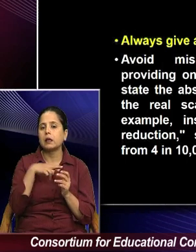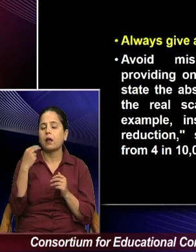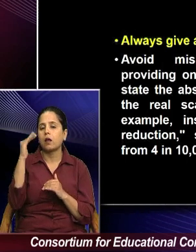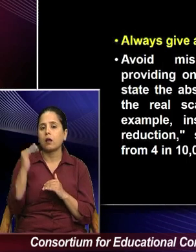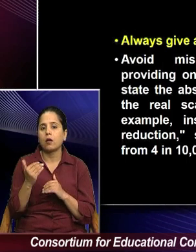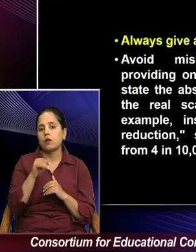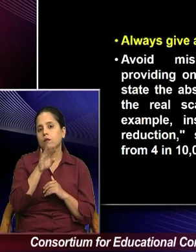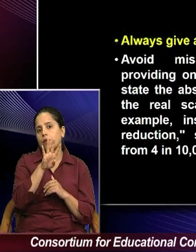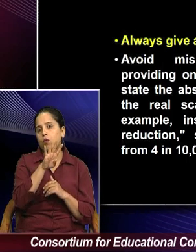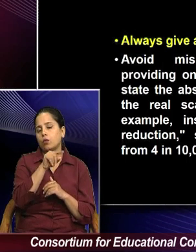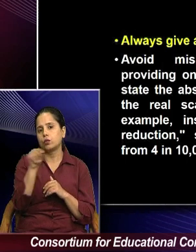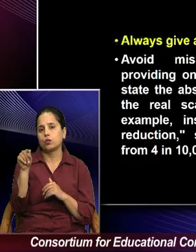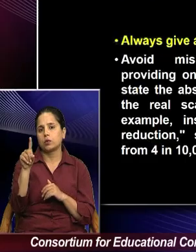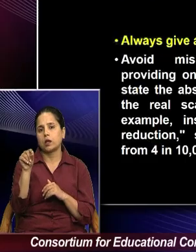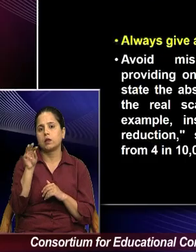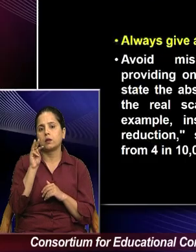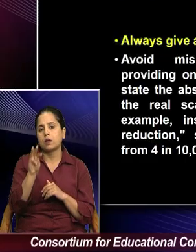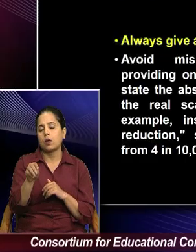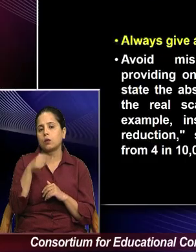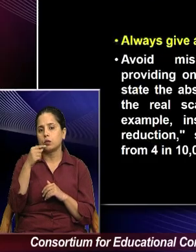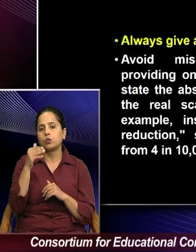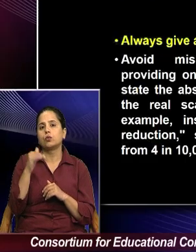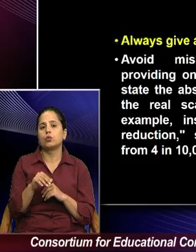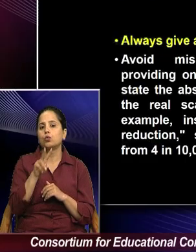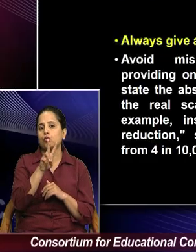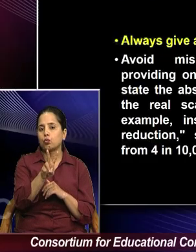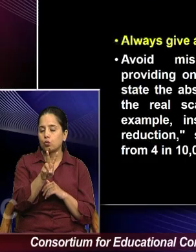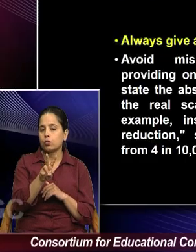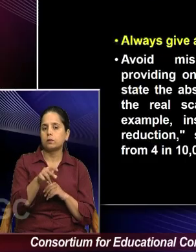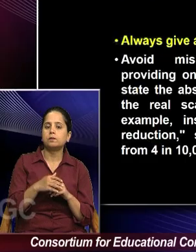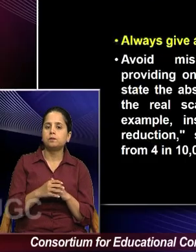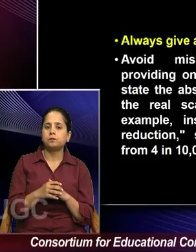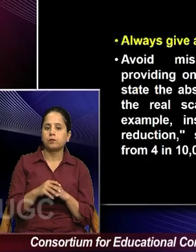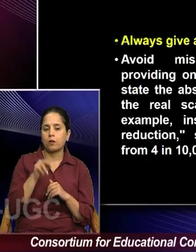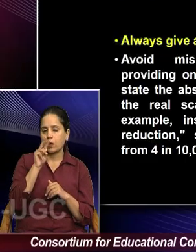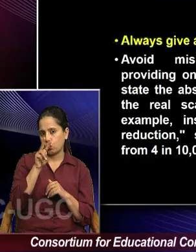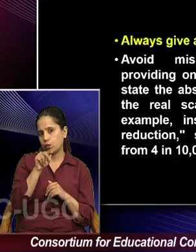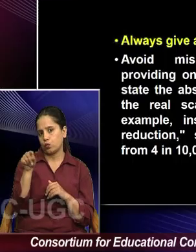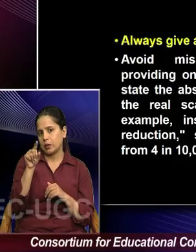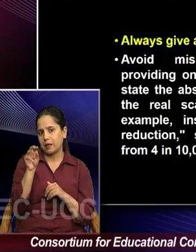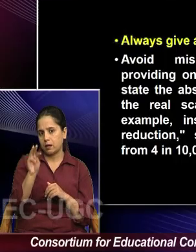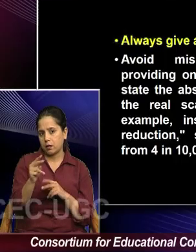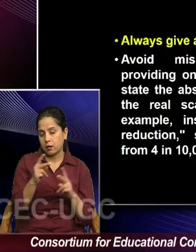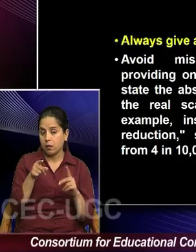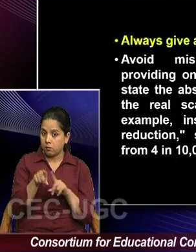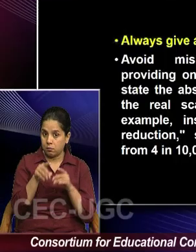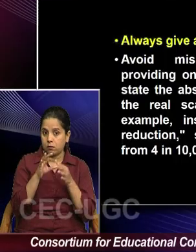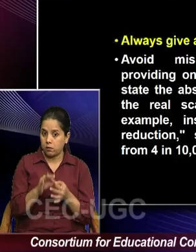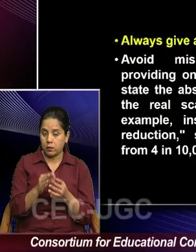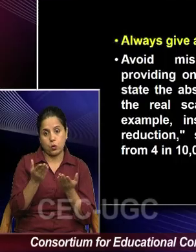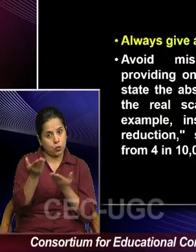4 to 10,000 to 2 in 10,000. So, like that you